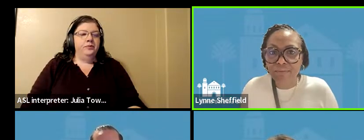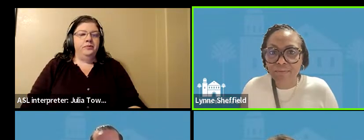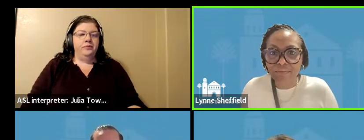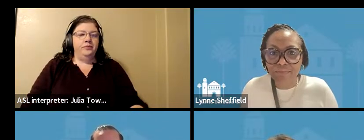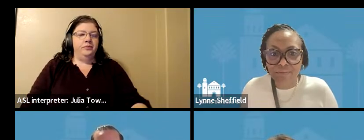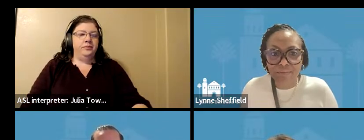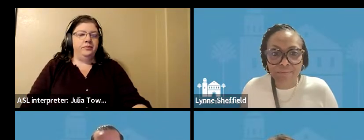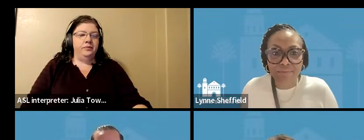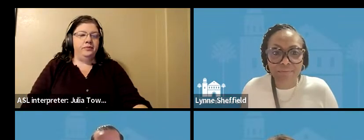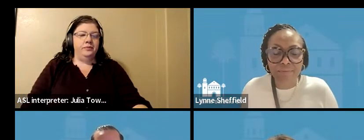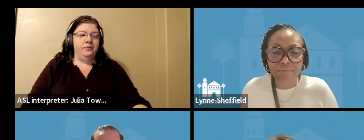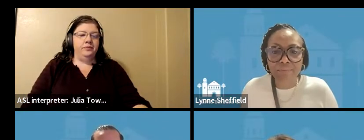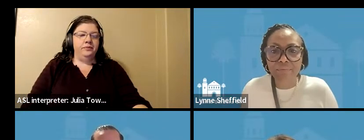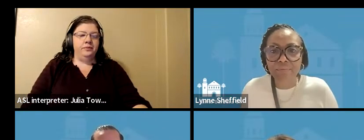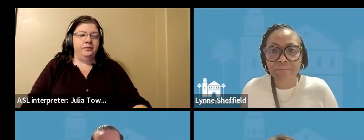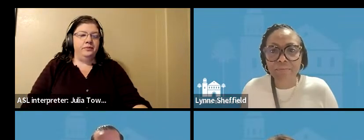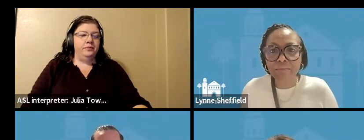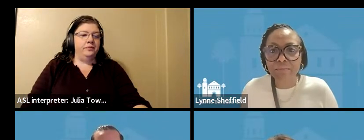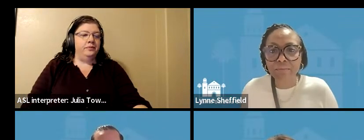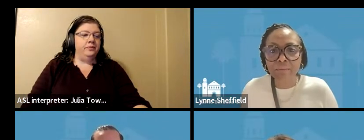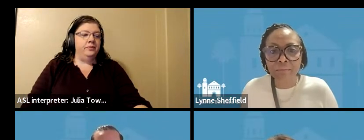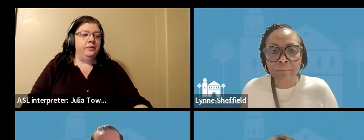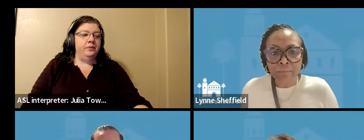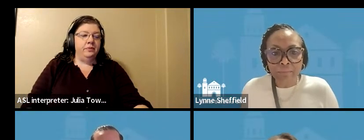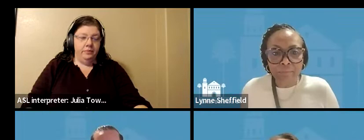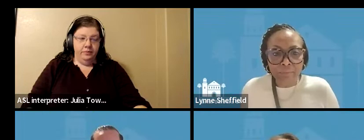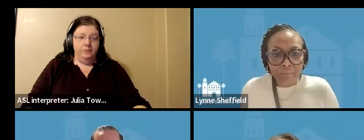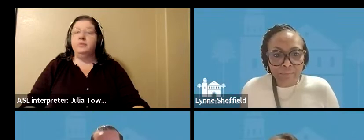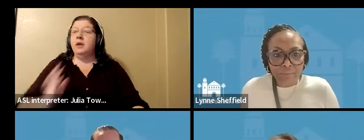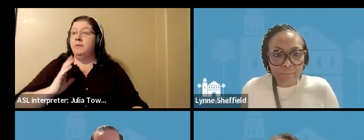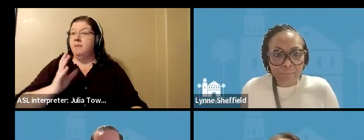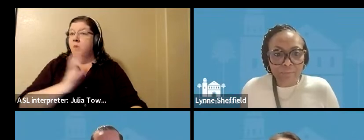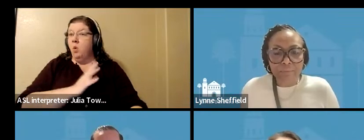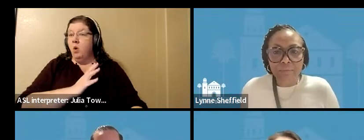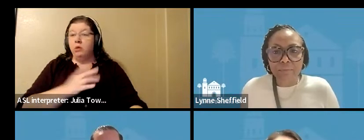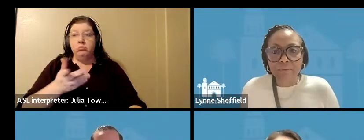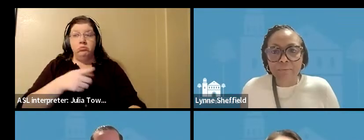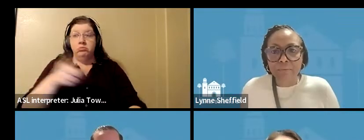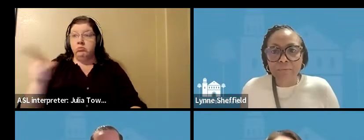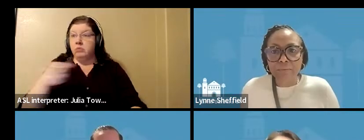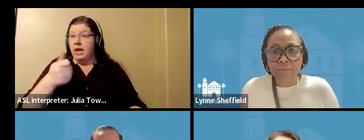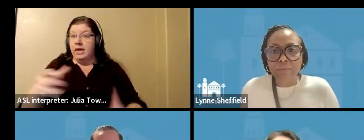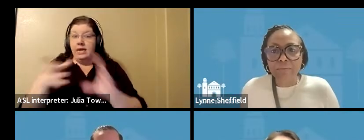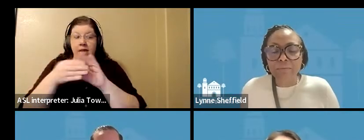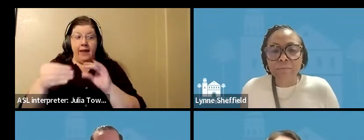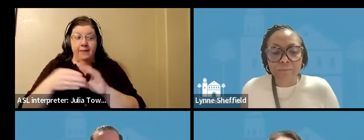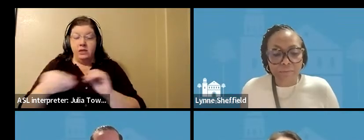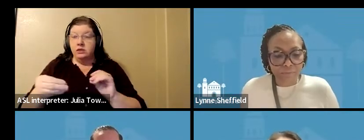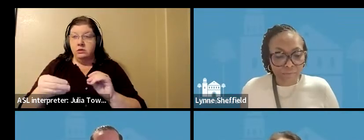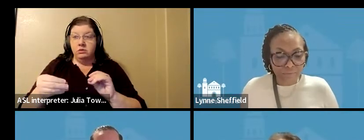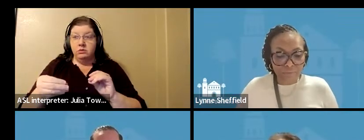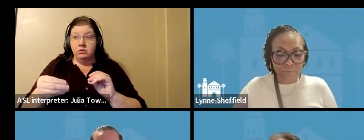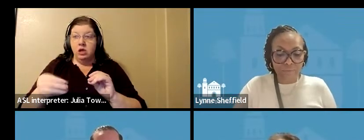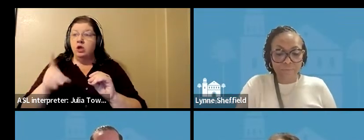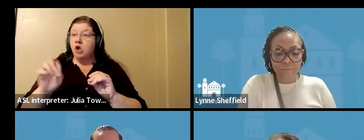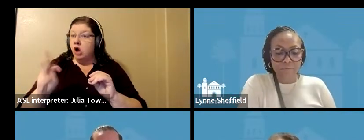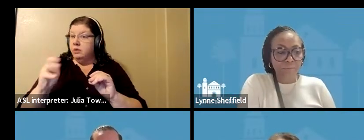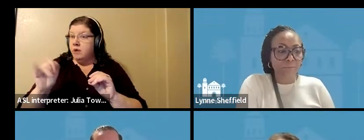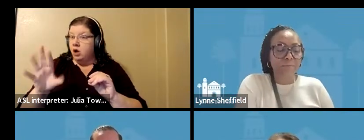Okay. Board members, Dr. Maldonado, any more comments from you before I ask board members for any questions?